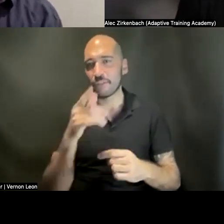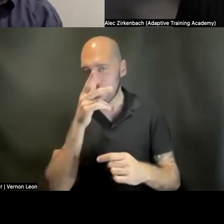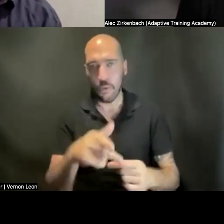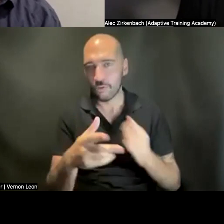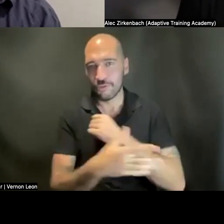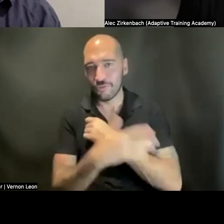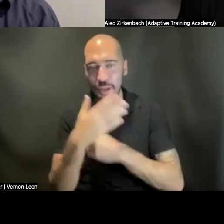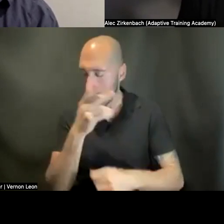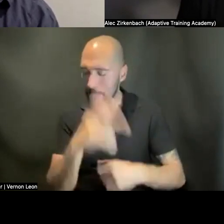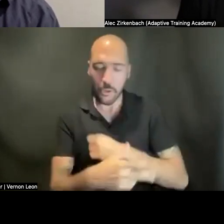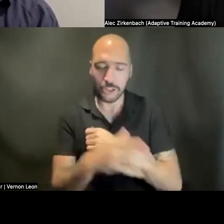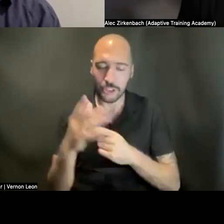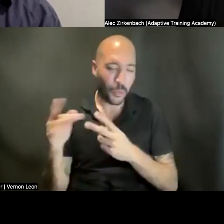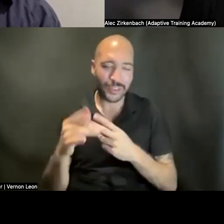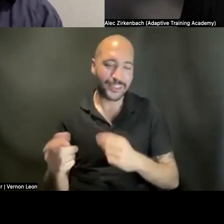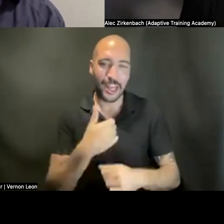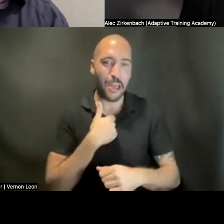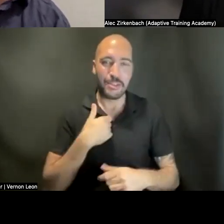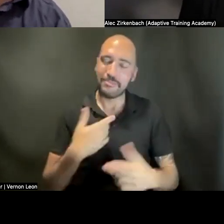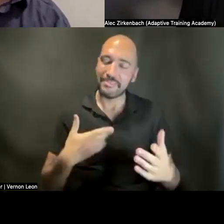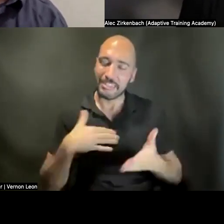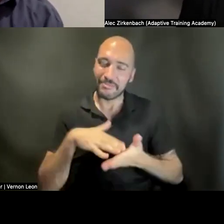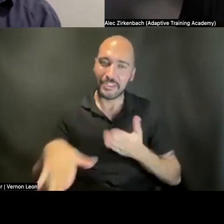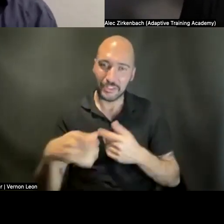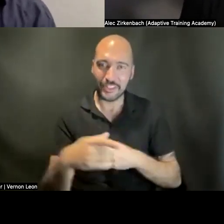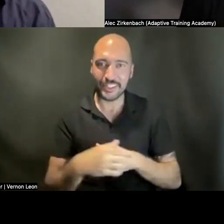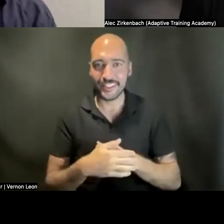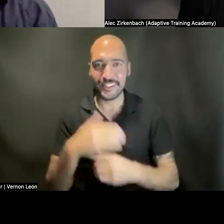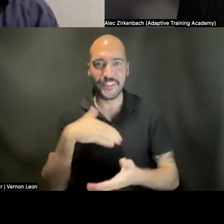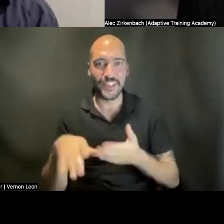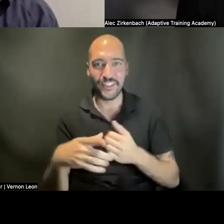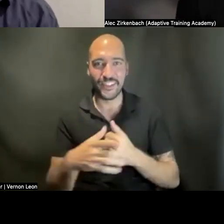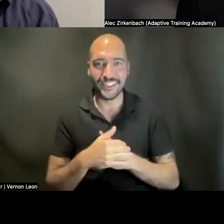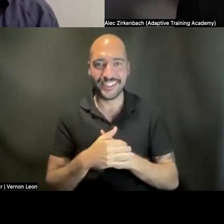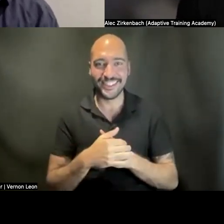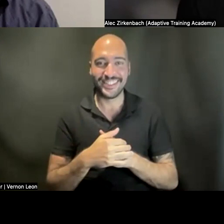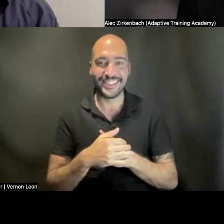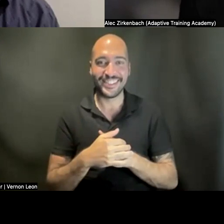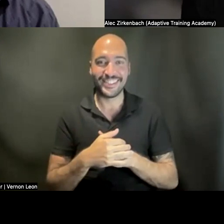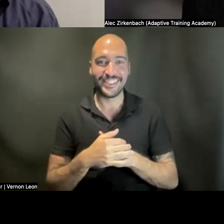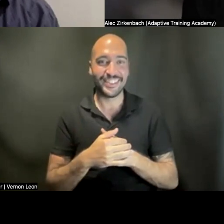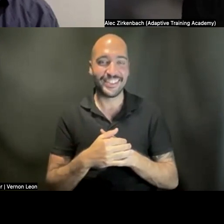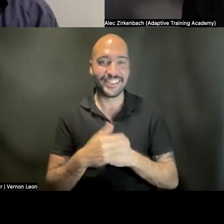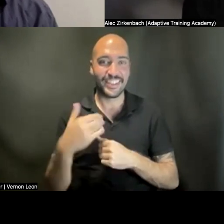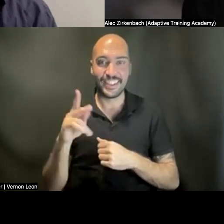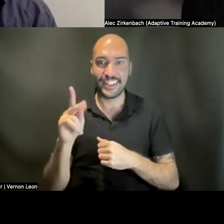but I'll let it slide. He'll forgive you. That's fine. This is